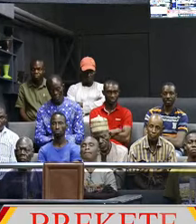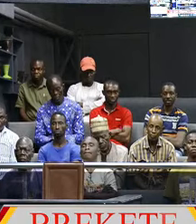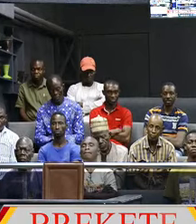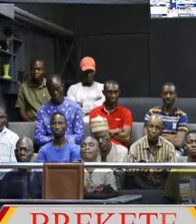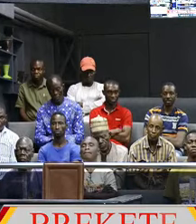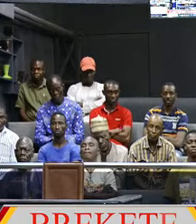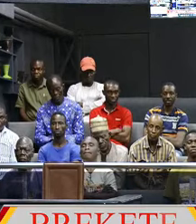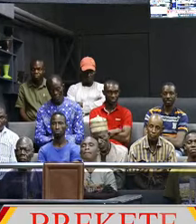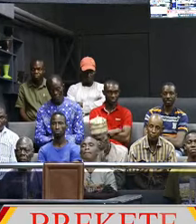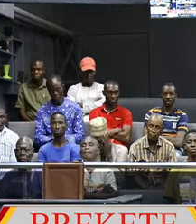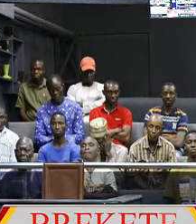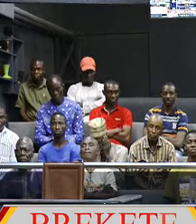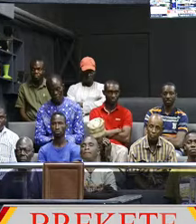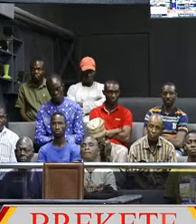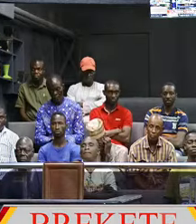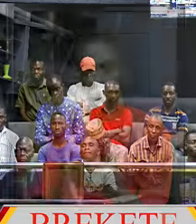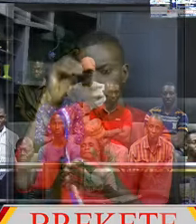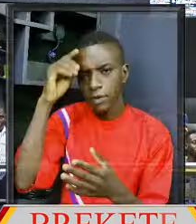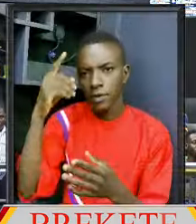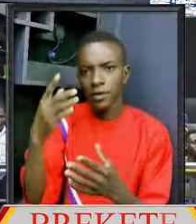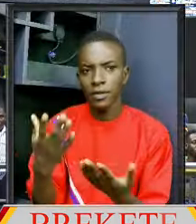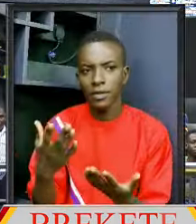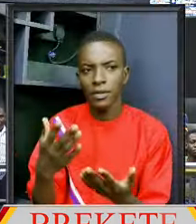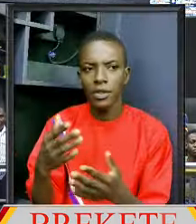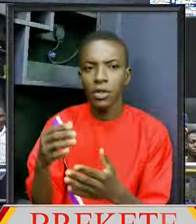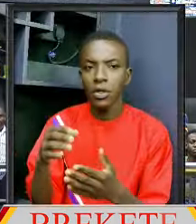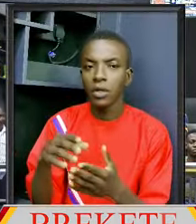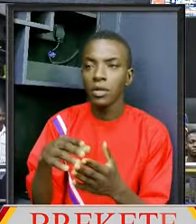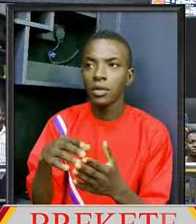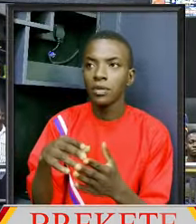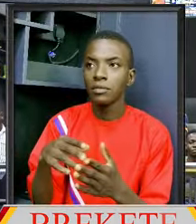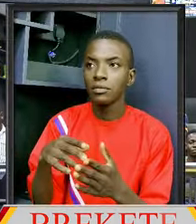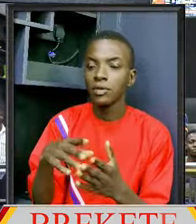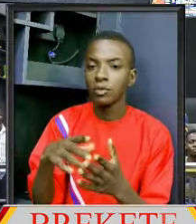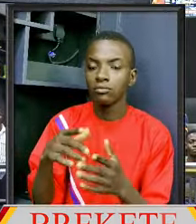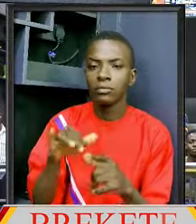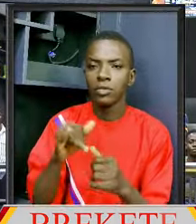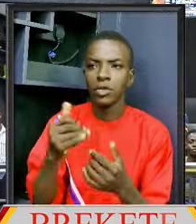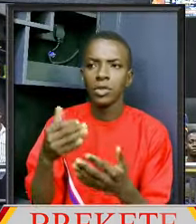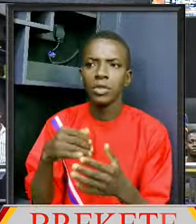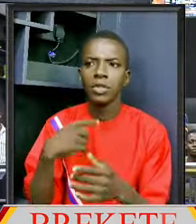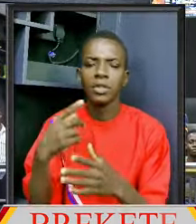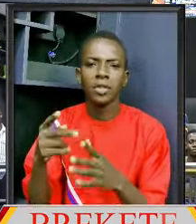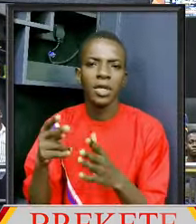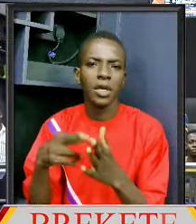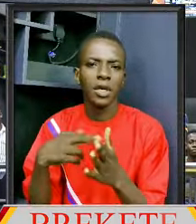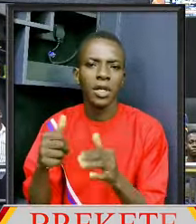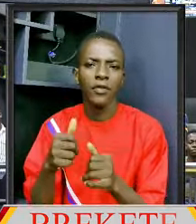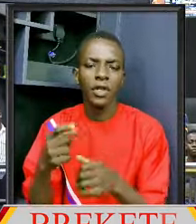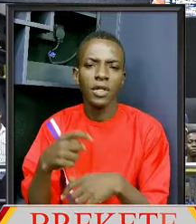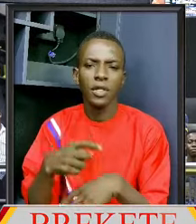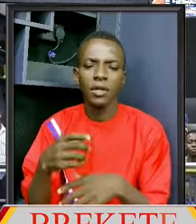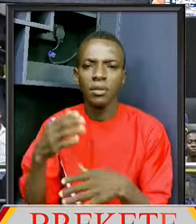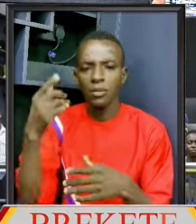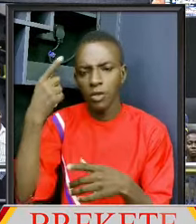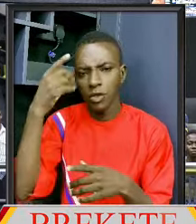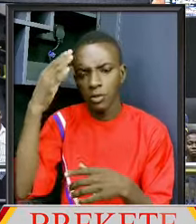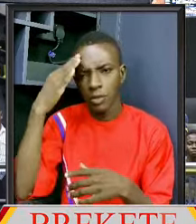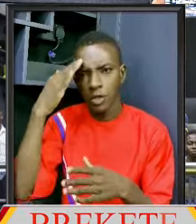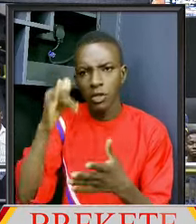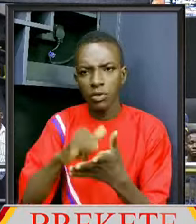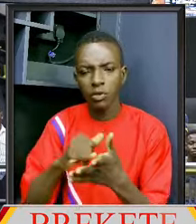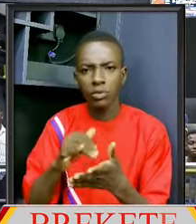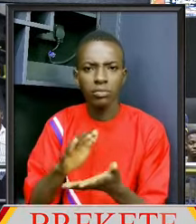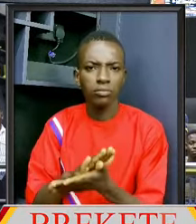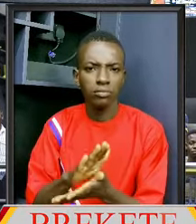ourselves learned. so the lawyers that they call themselves and they say that they read every time. But me, I know I did school